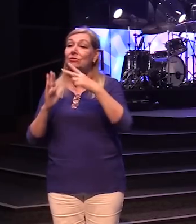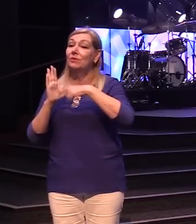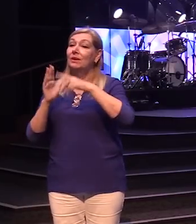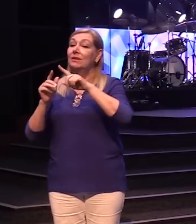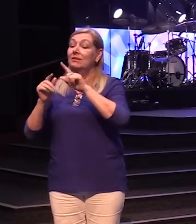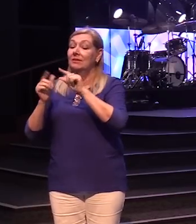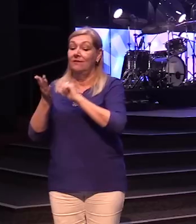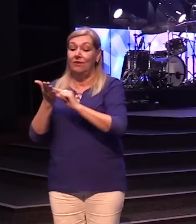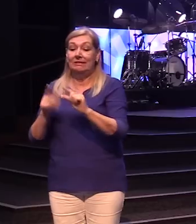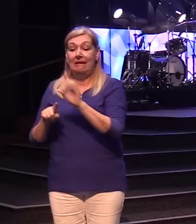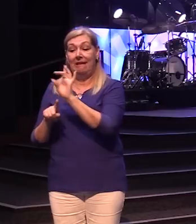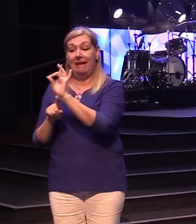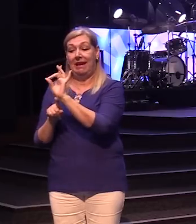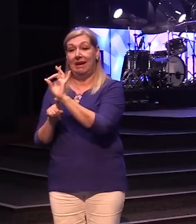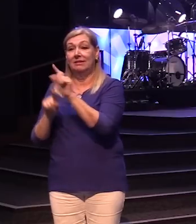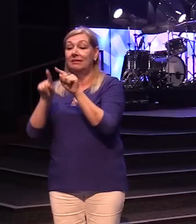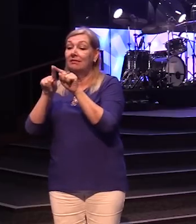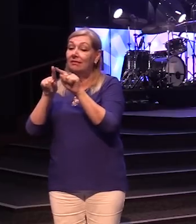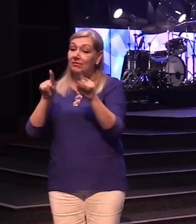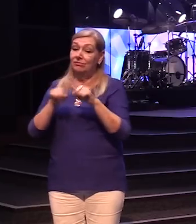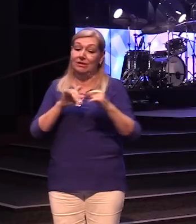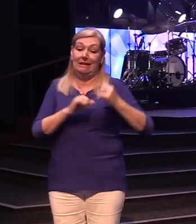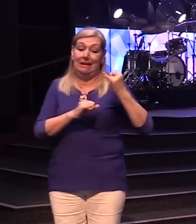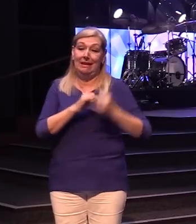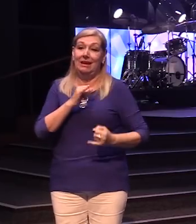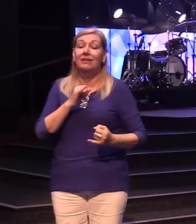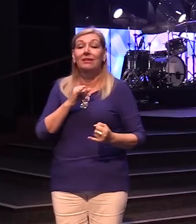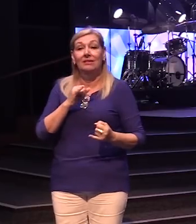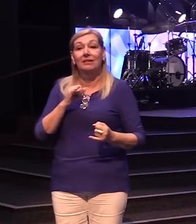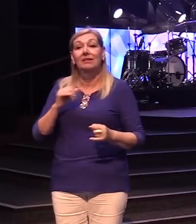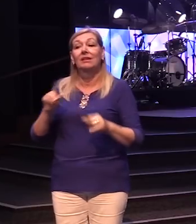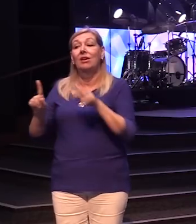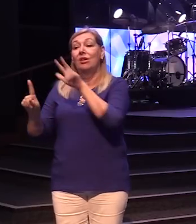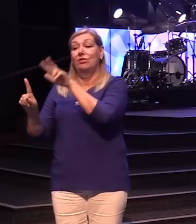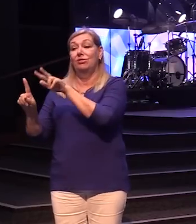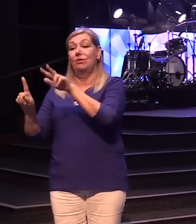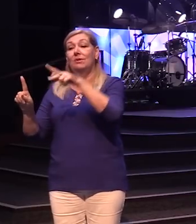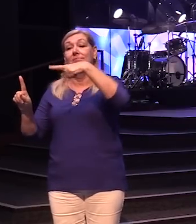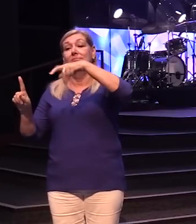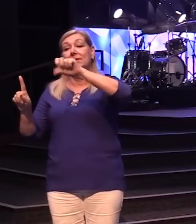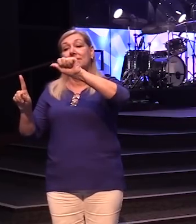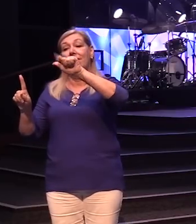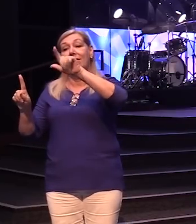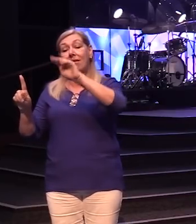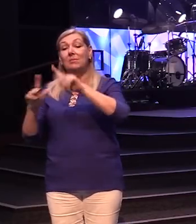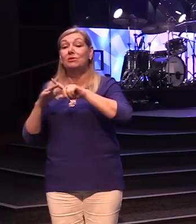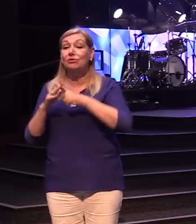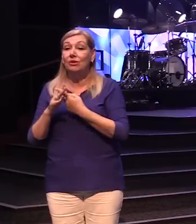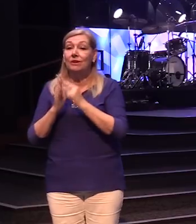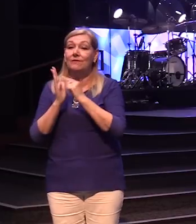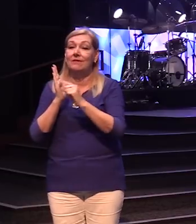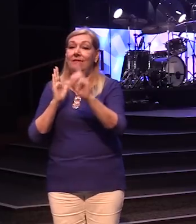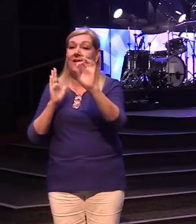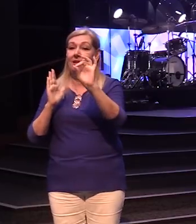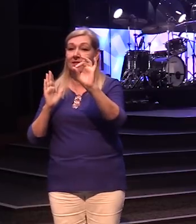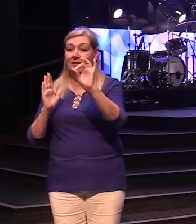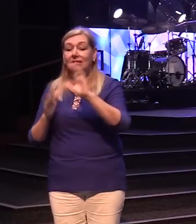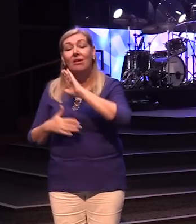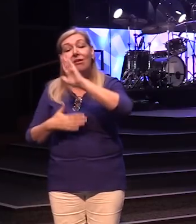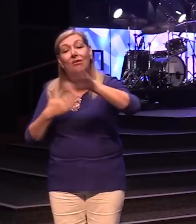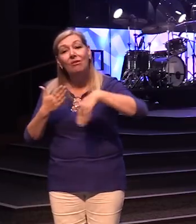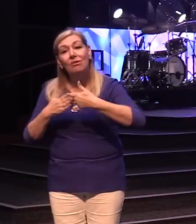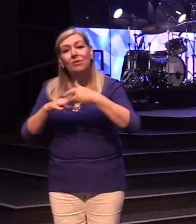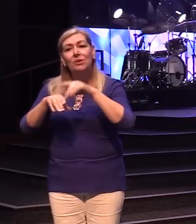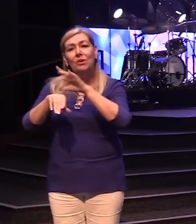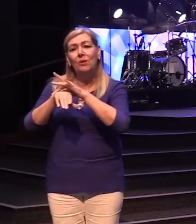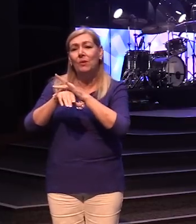8, and I'm going to read through to the end of the chapter. Psalm 33, beginning with verse 8. Let all the earth fear